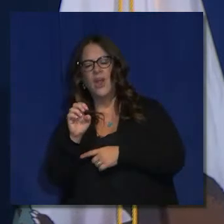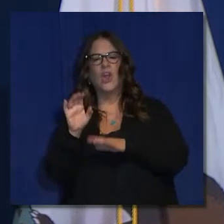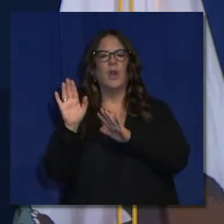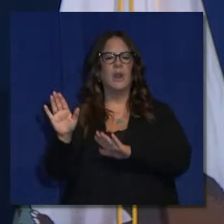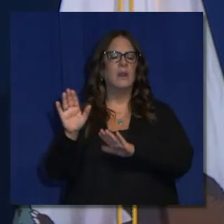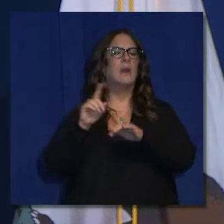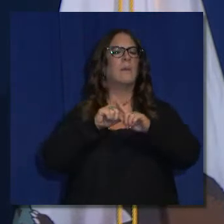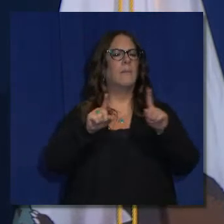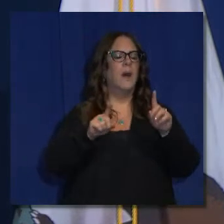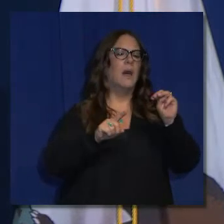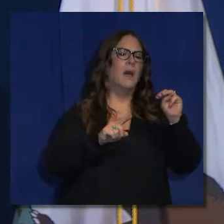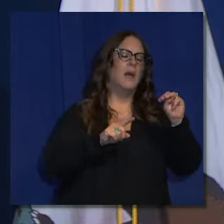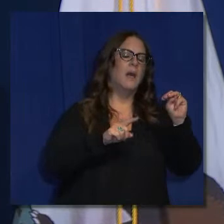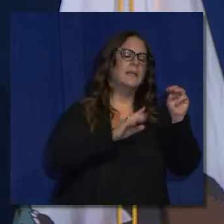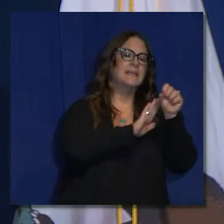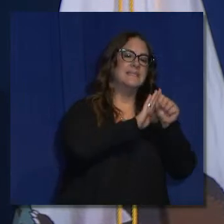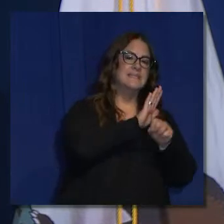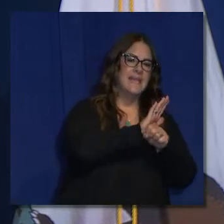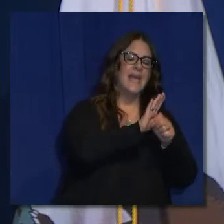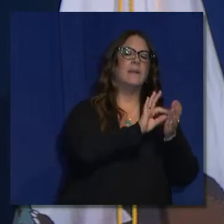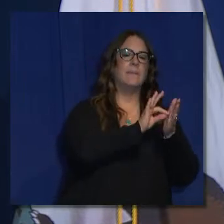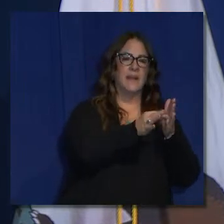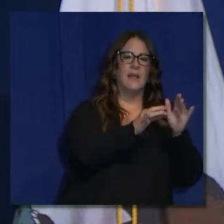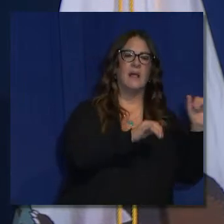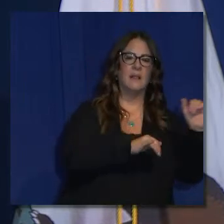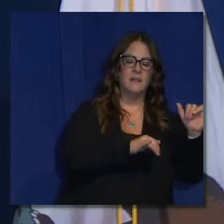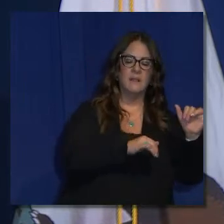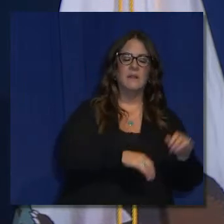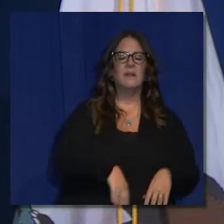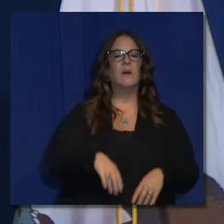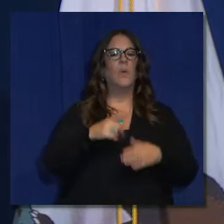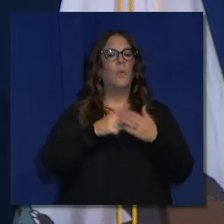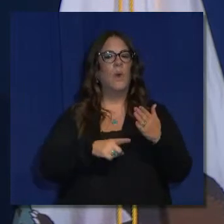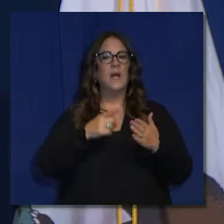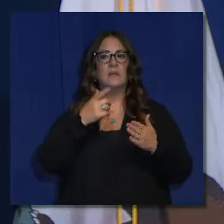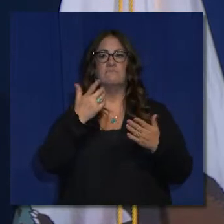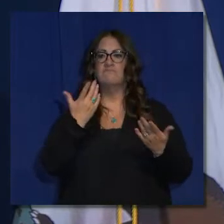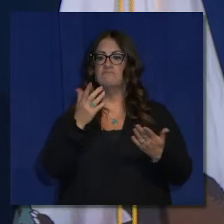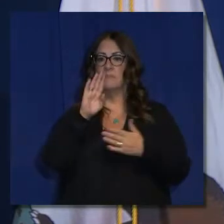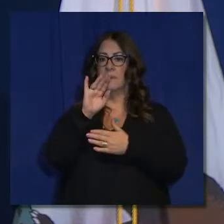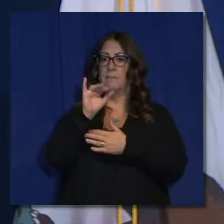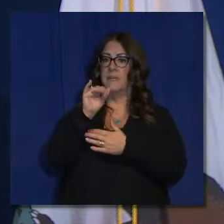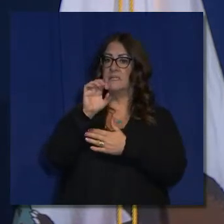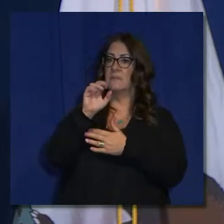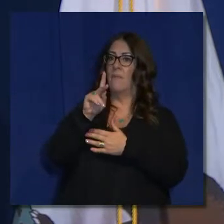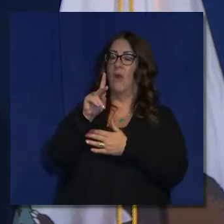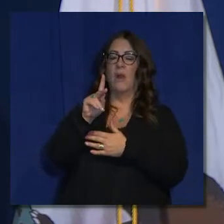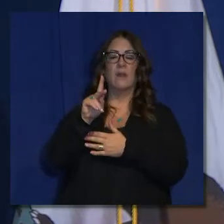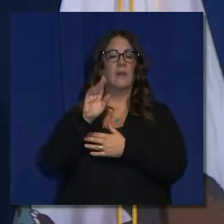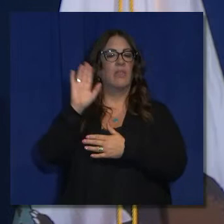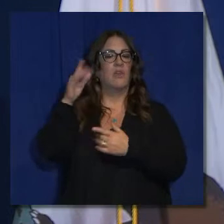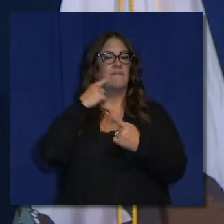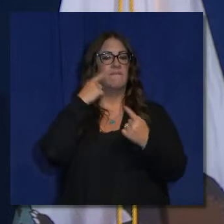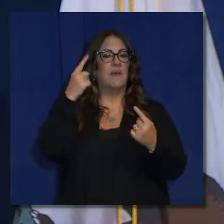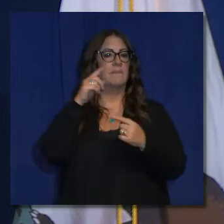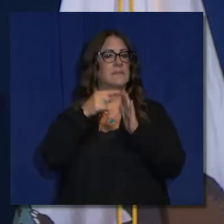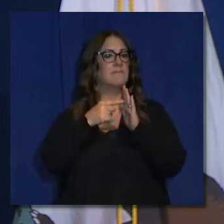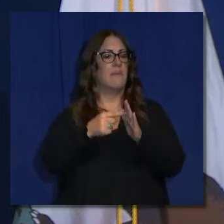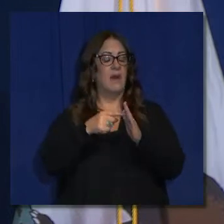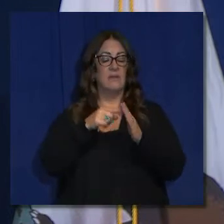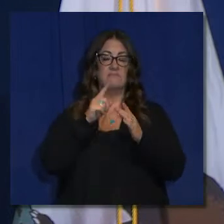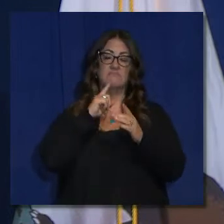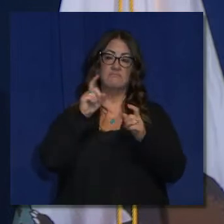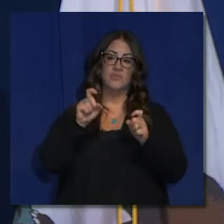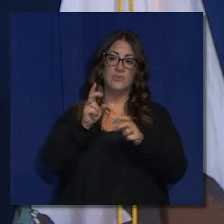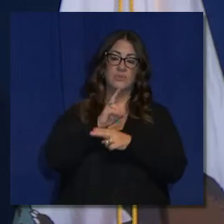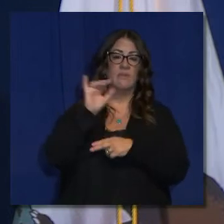around Medicaid and the like. Is the preferred model a Bismarck model, Otto Bismarck's infamous model, or is